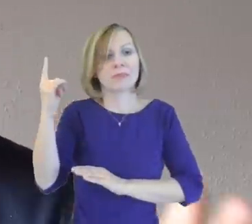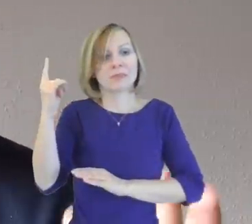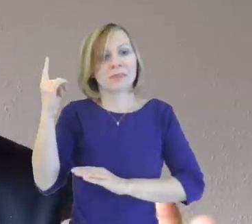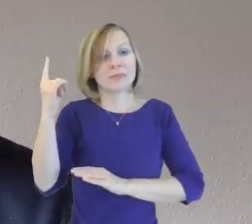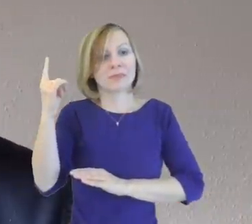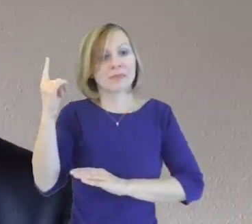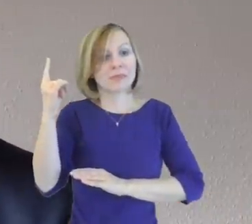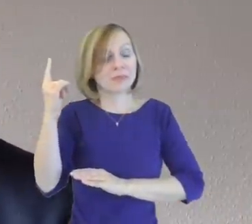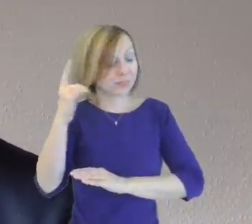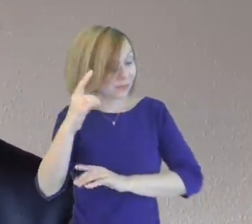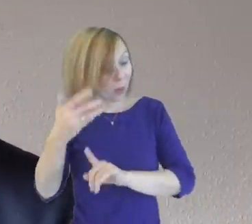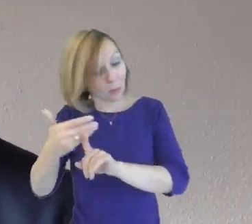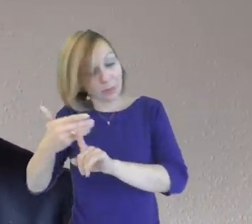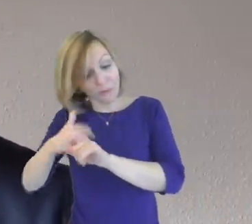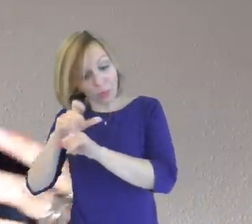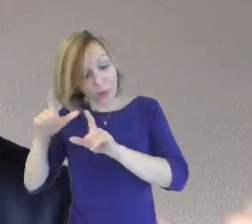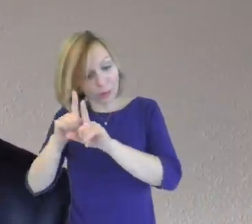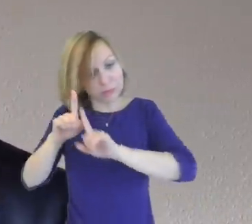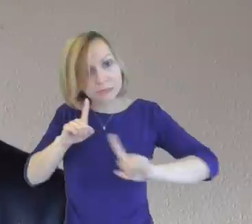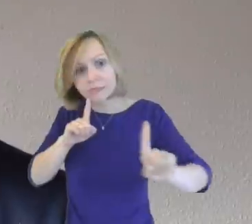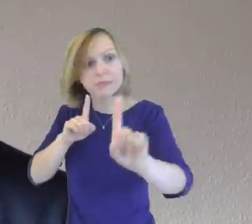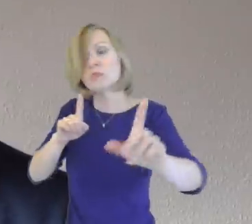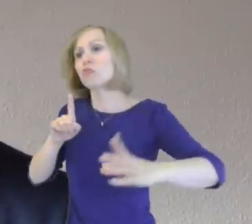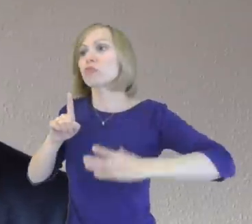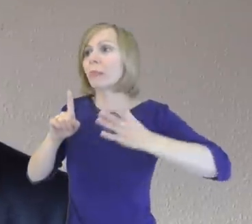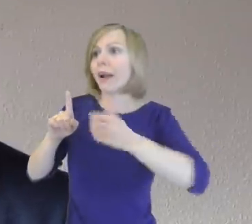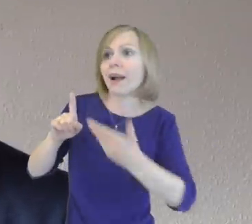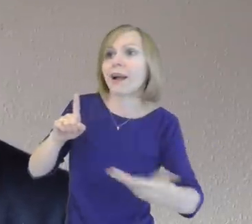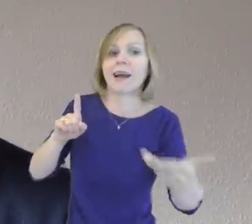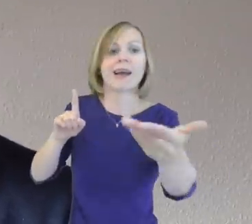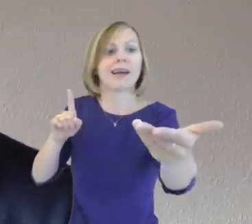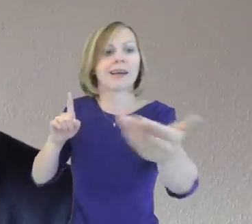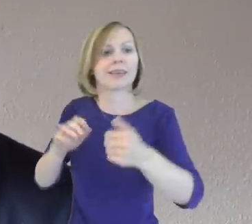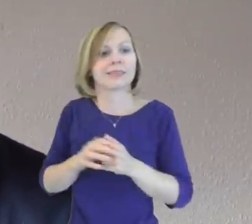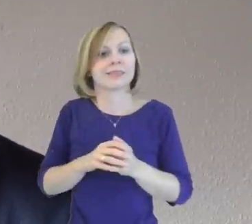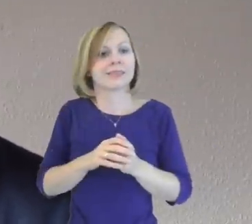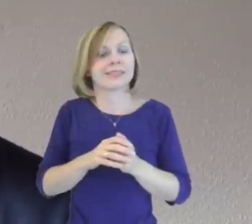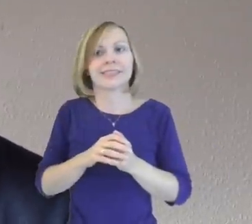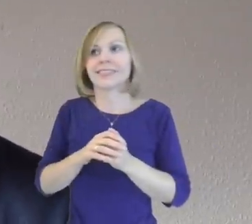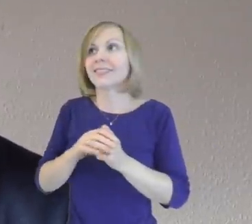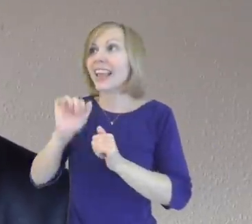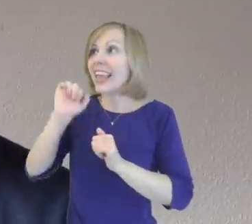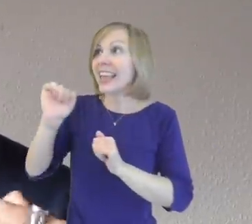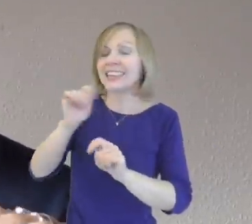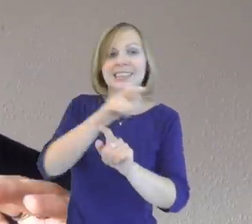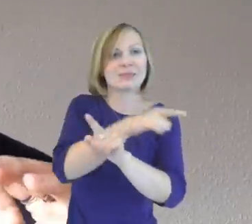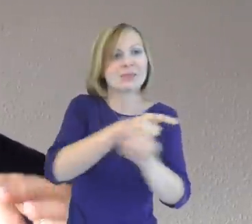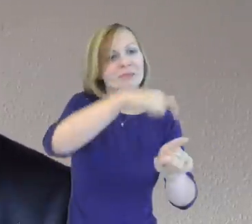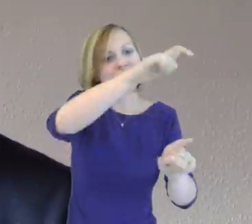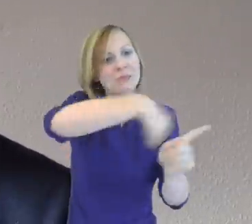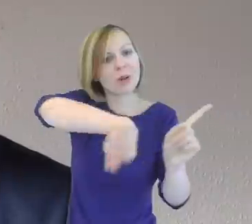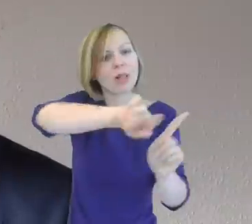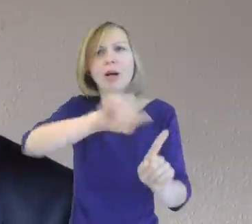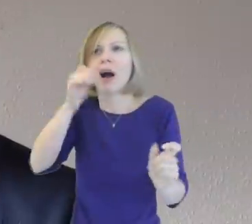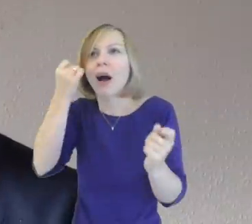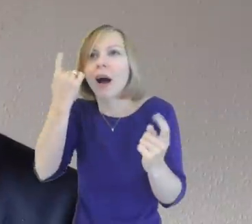go before the face of the Lord to prepare his ways, to give knowledge of salvation unto